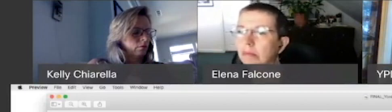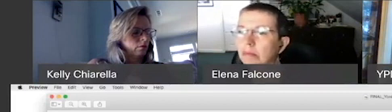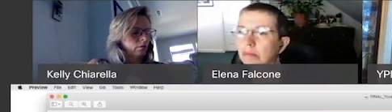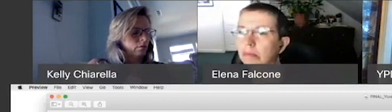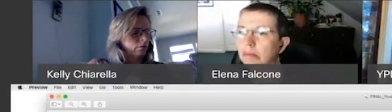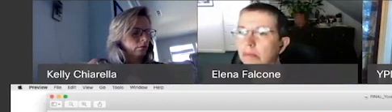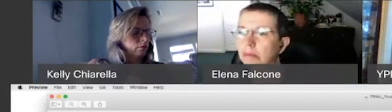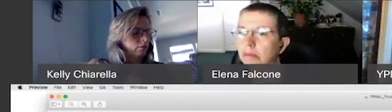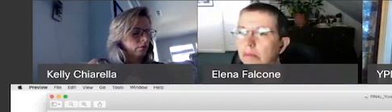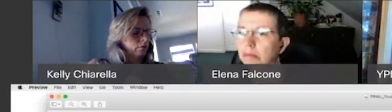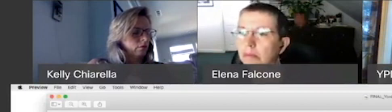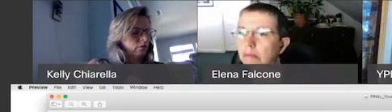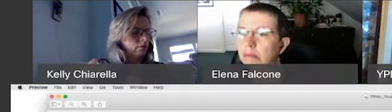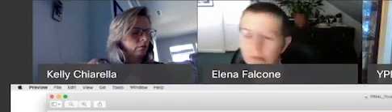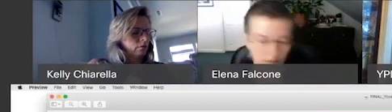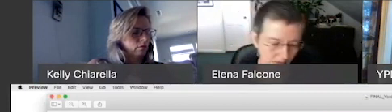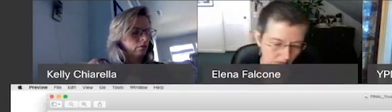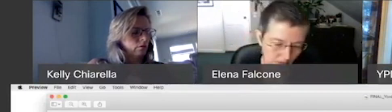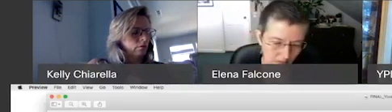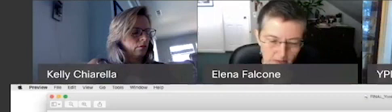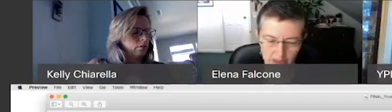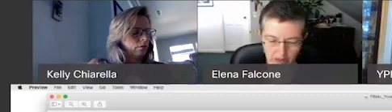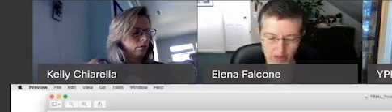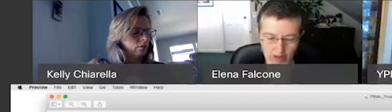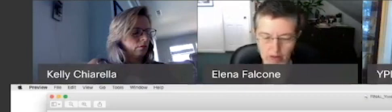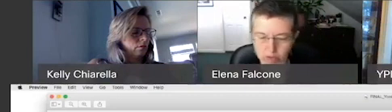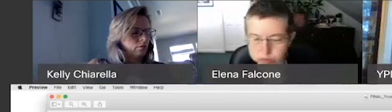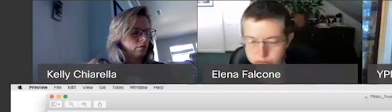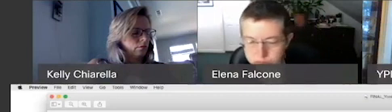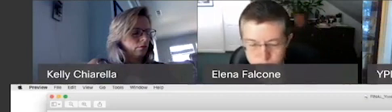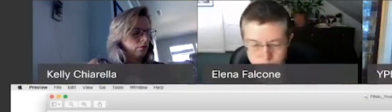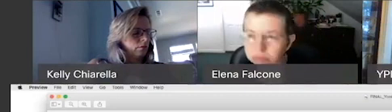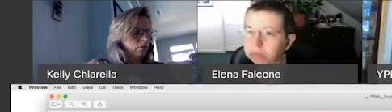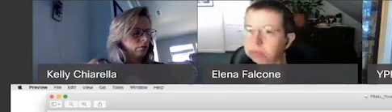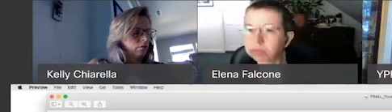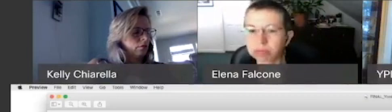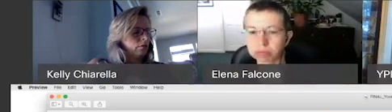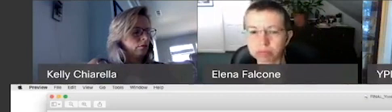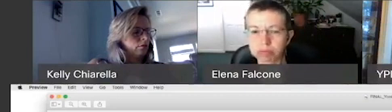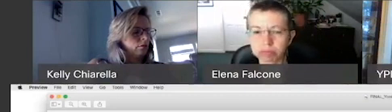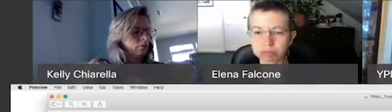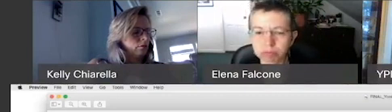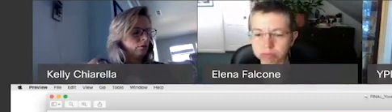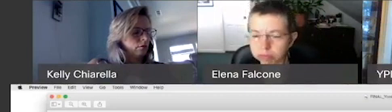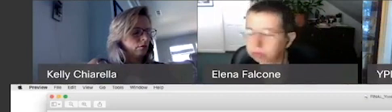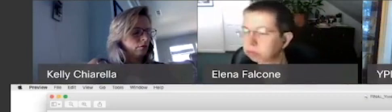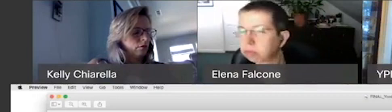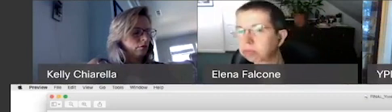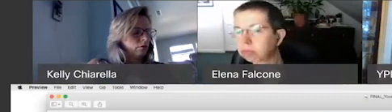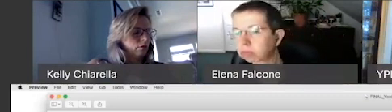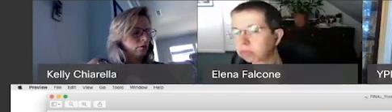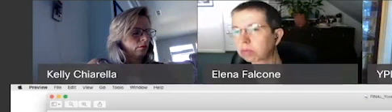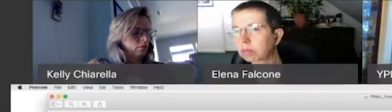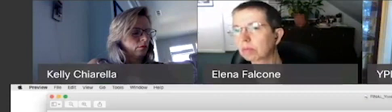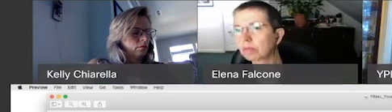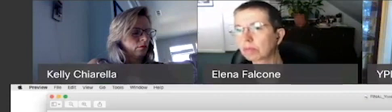for the census. Of course, it's kind of been put to the sidelight in our public consciousness, but we're in the middle of the 2020 census. So people are getting calls